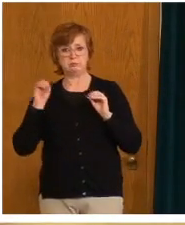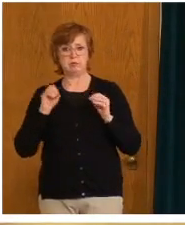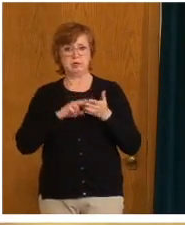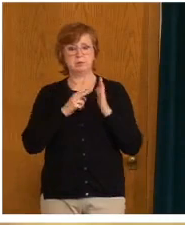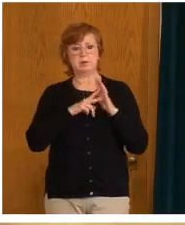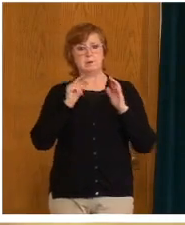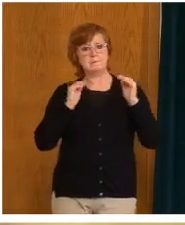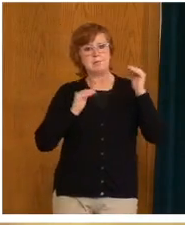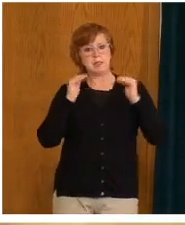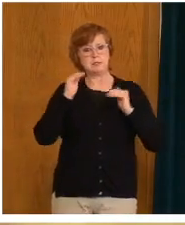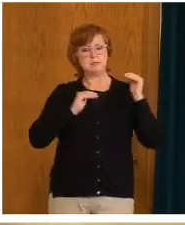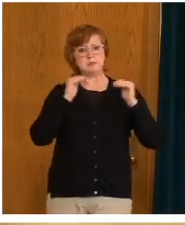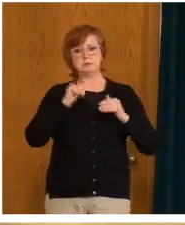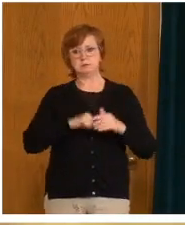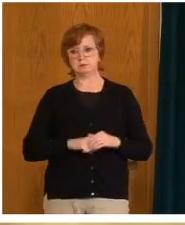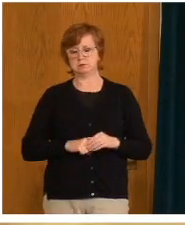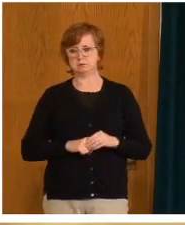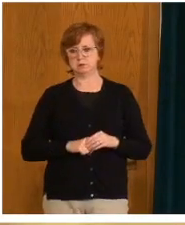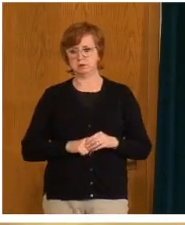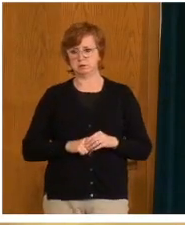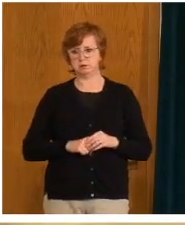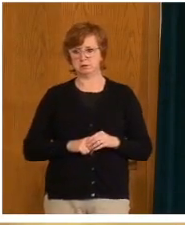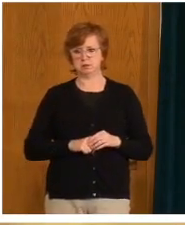not necessarily in Saskatoon or Regina.